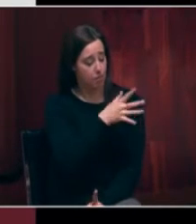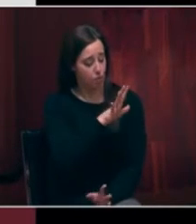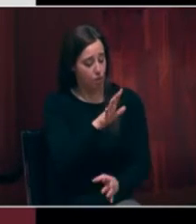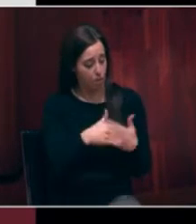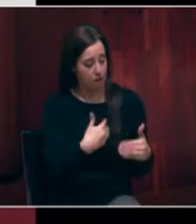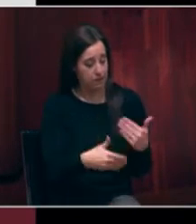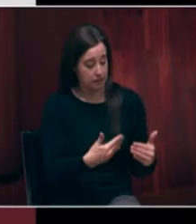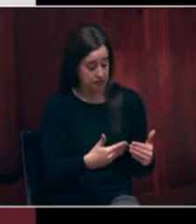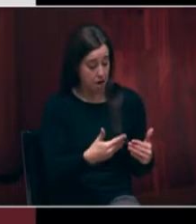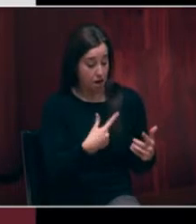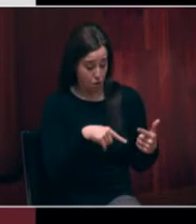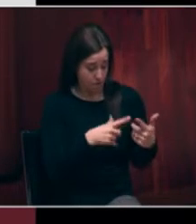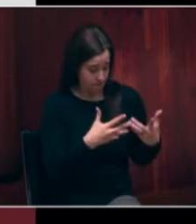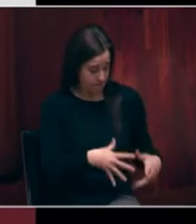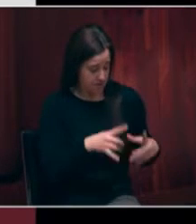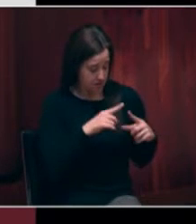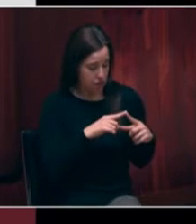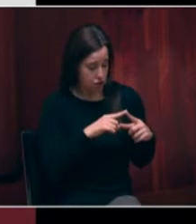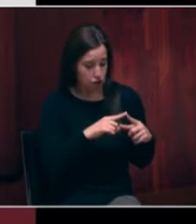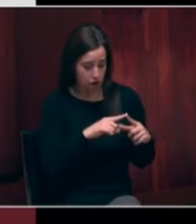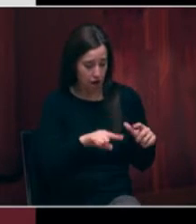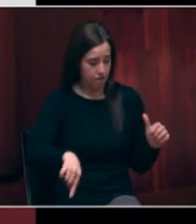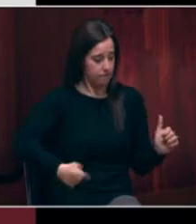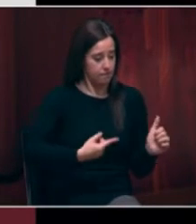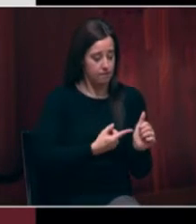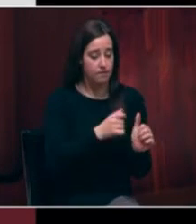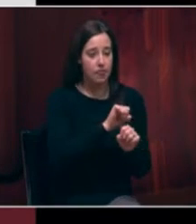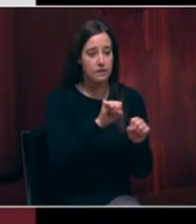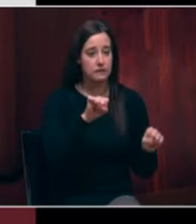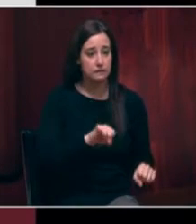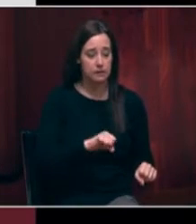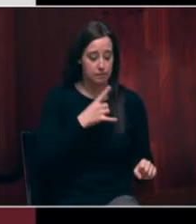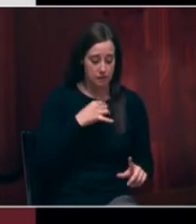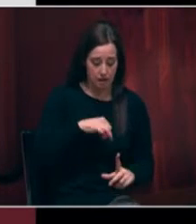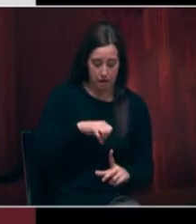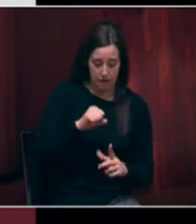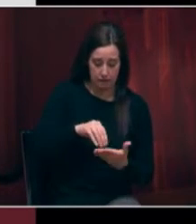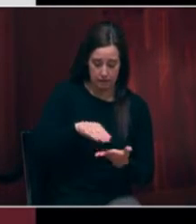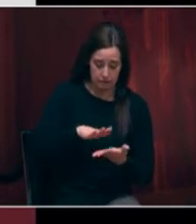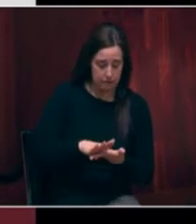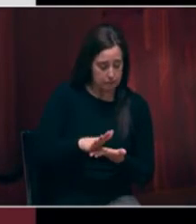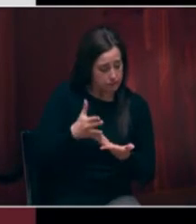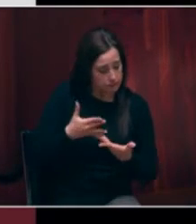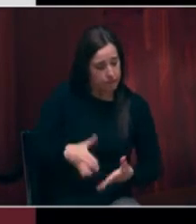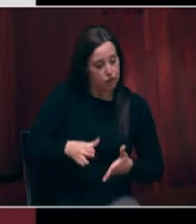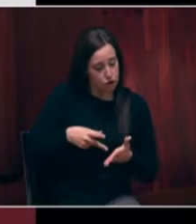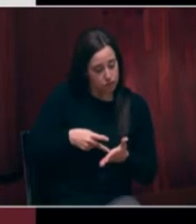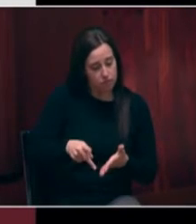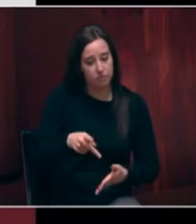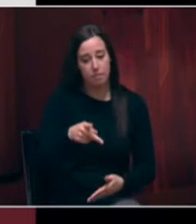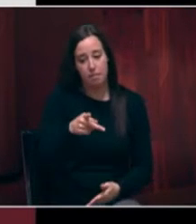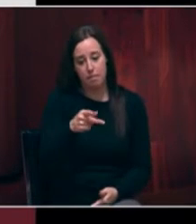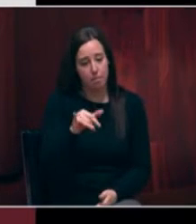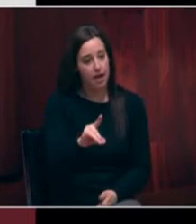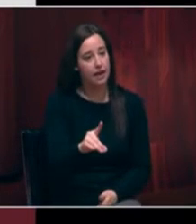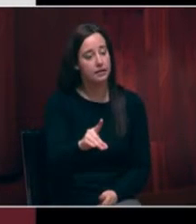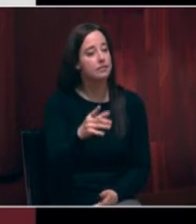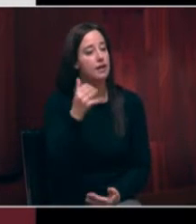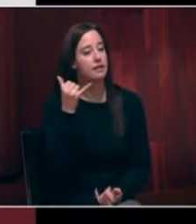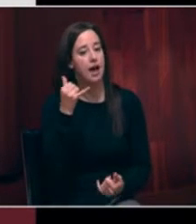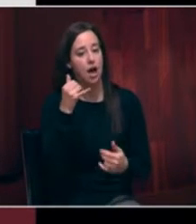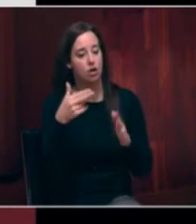When they process it, they'll go into the back end of the system, say, yes, we've got you paid, and you'll now become registered into that